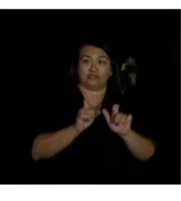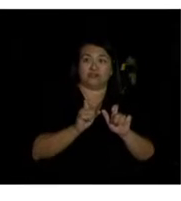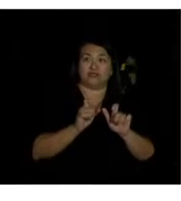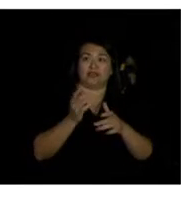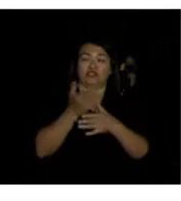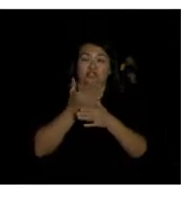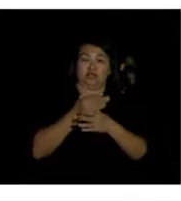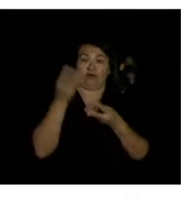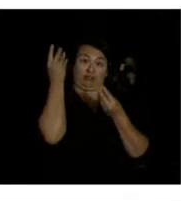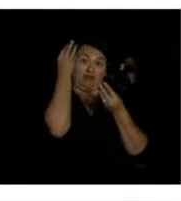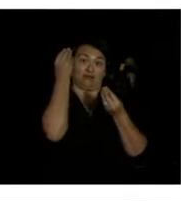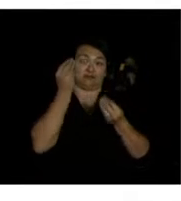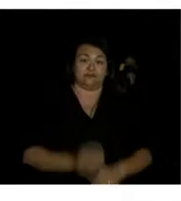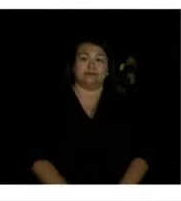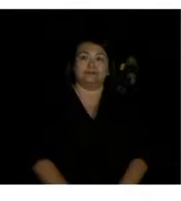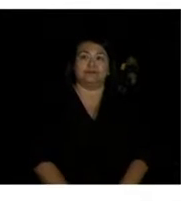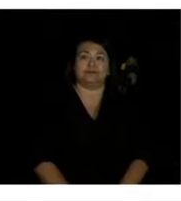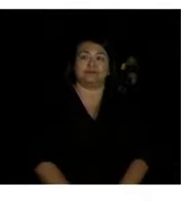thoughts.